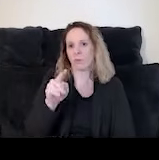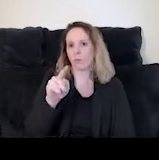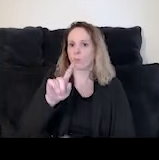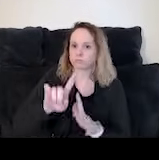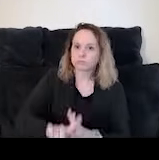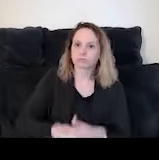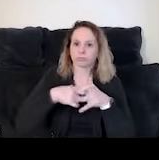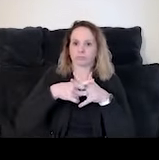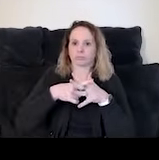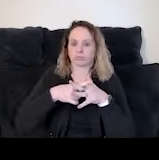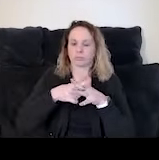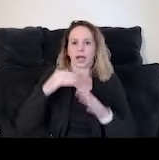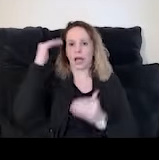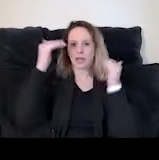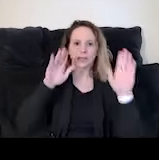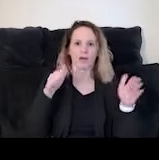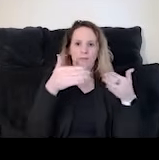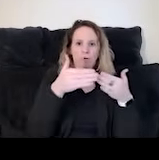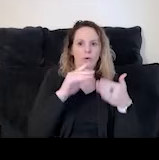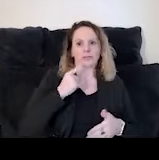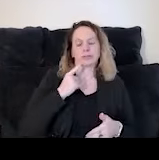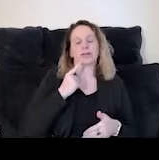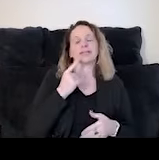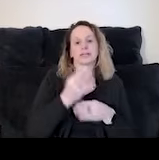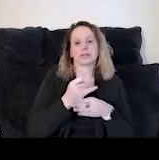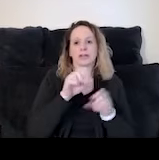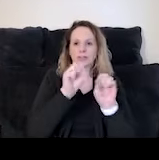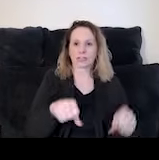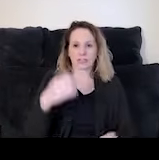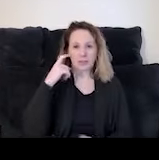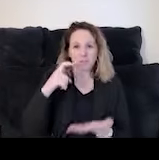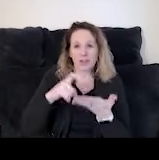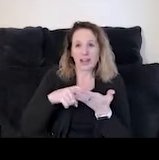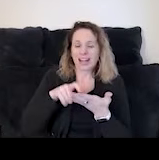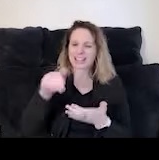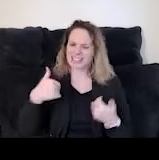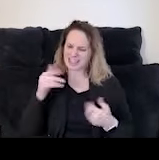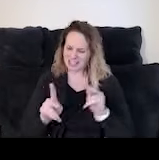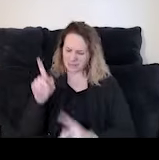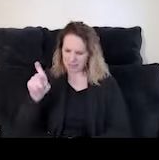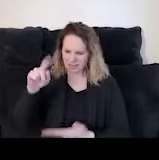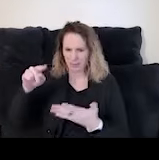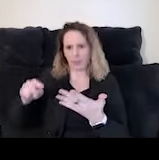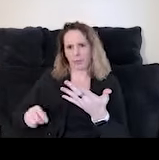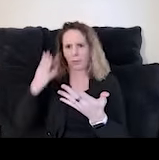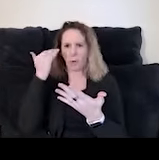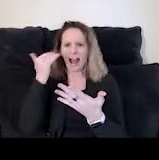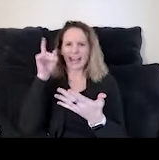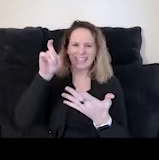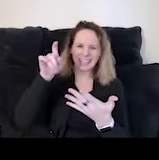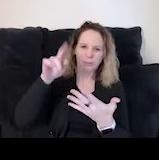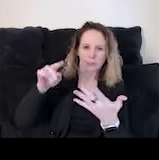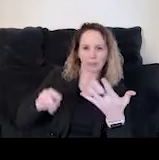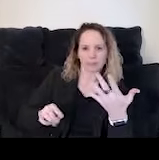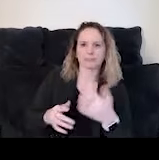implement adult-focused crisis intervention systems, right? Recognizing what young people need and why they need it at the time they need